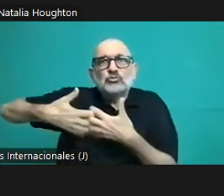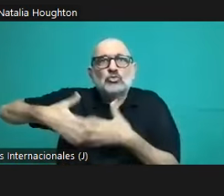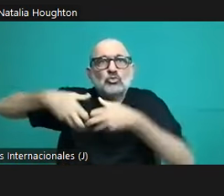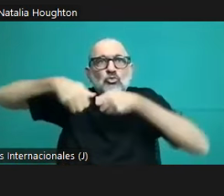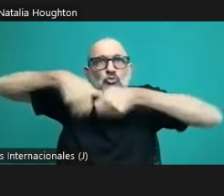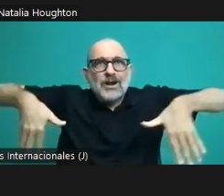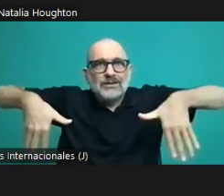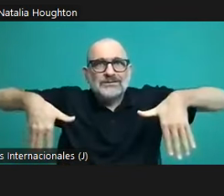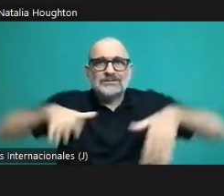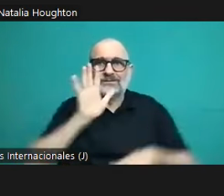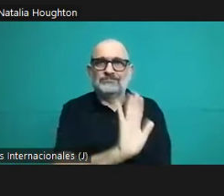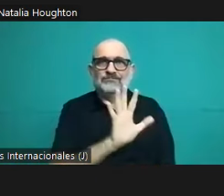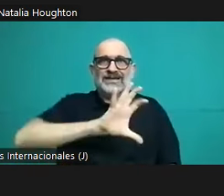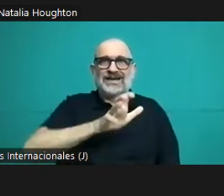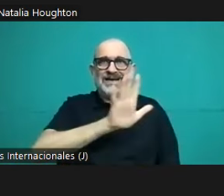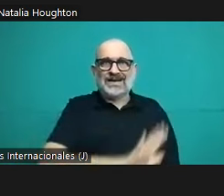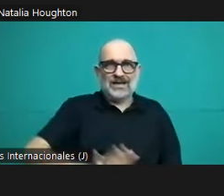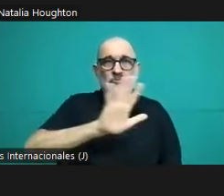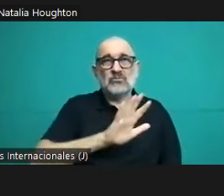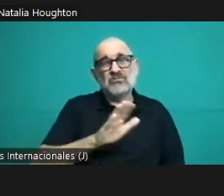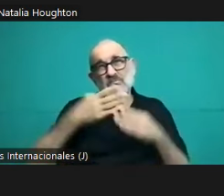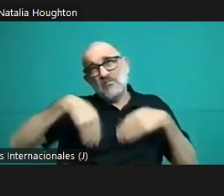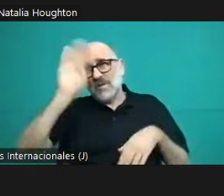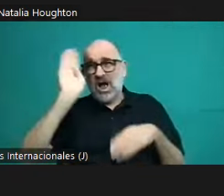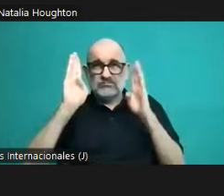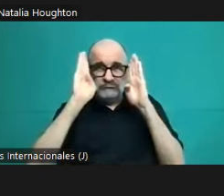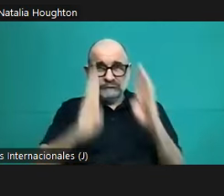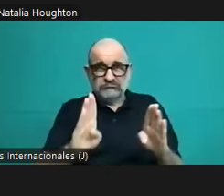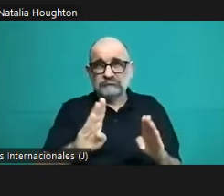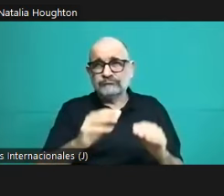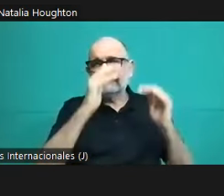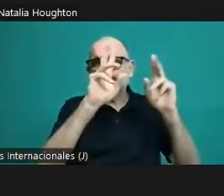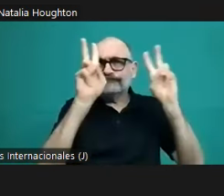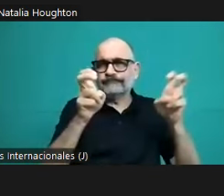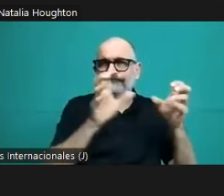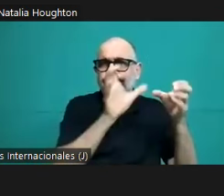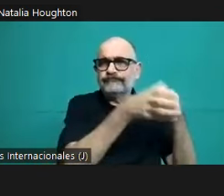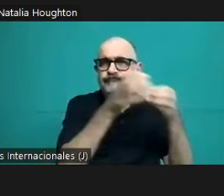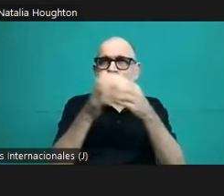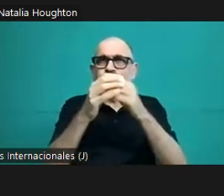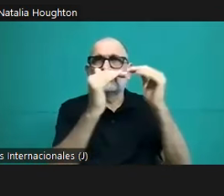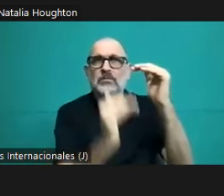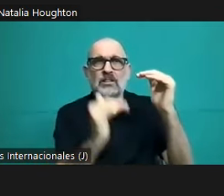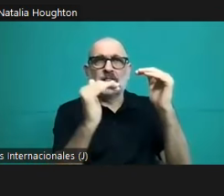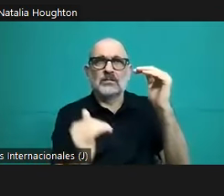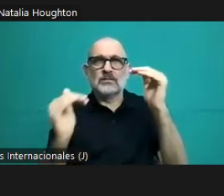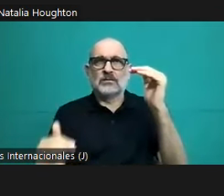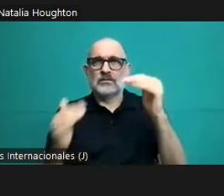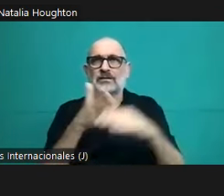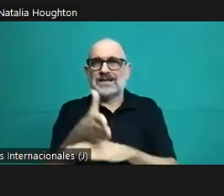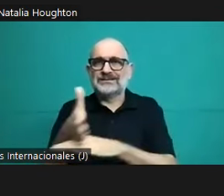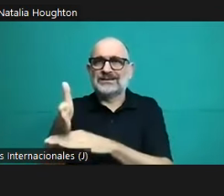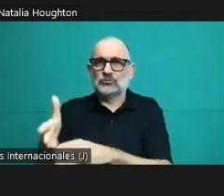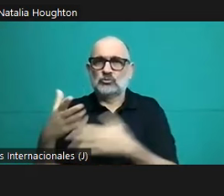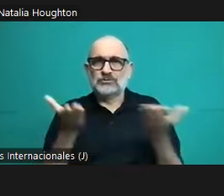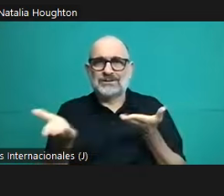regions face, especially in relation to inequality and of access. And there